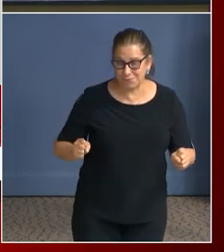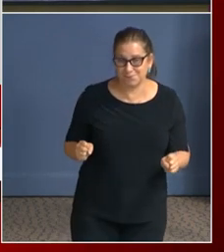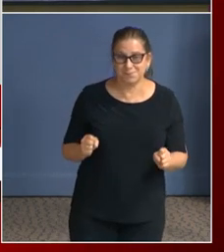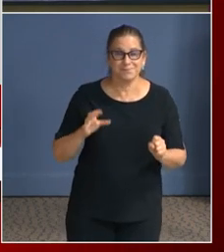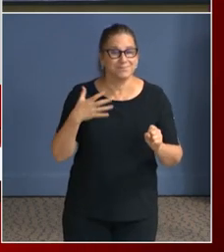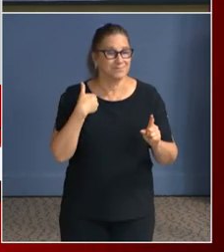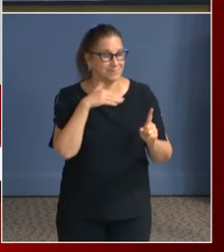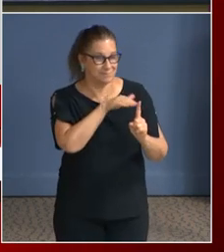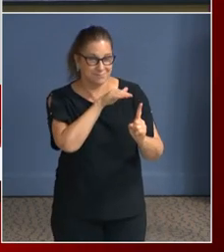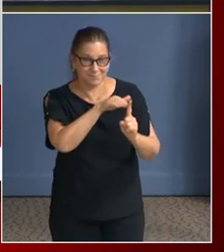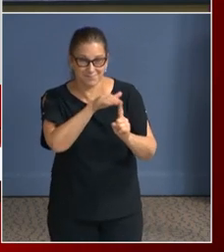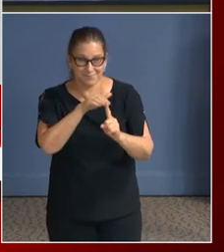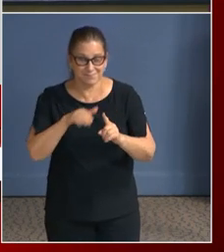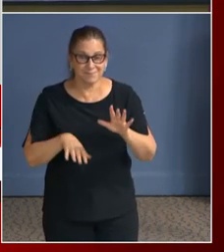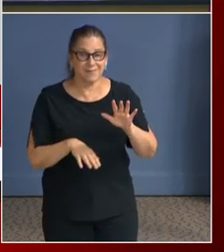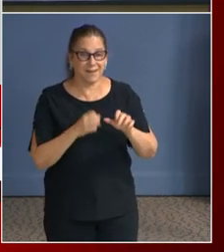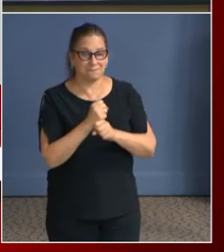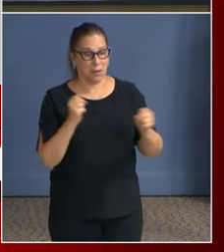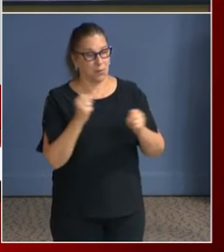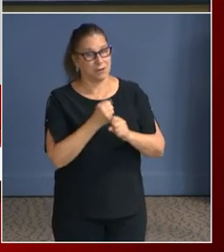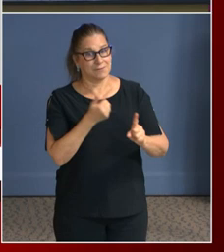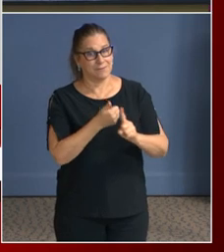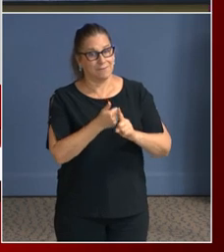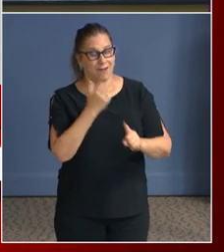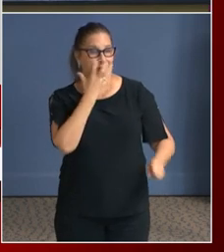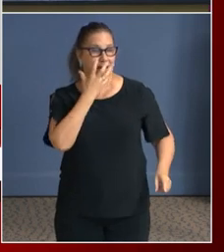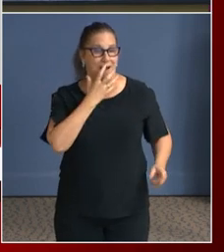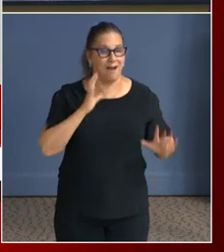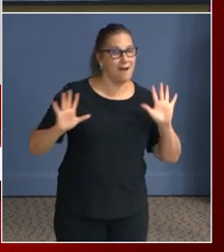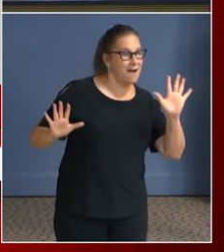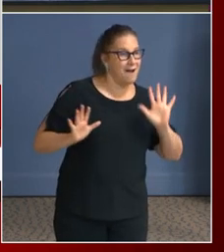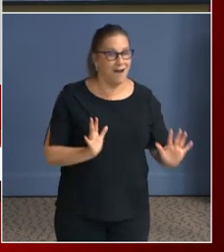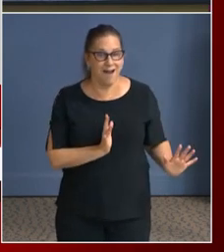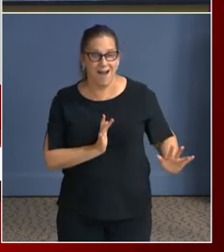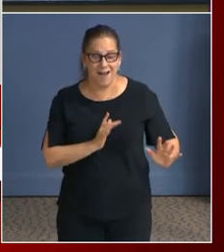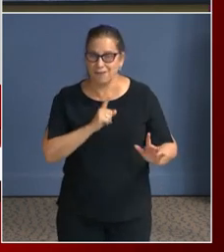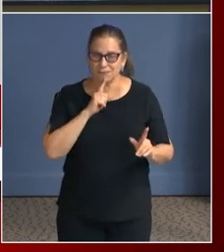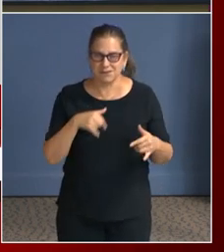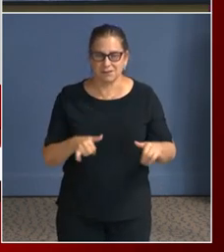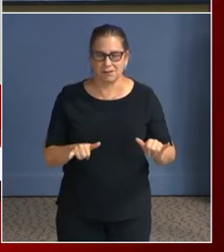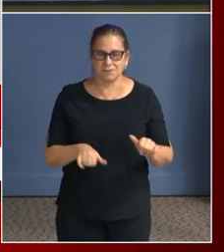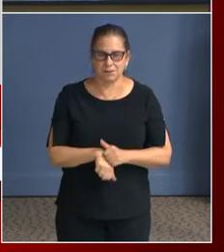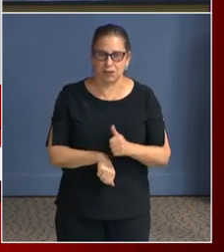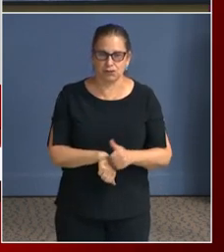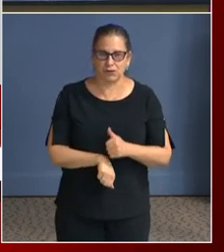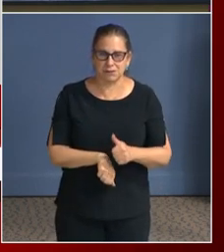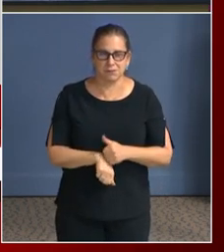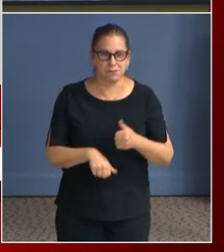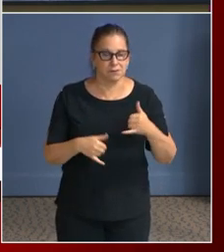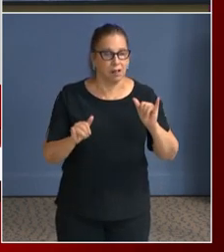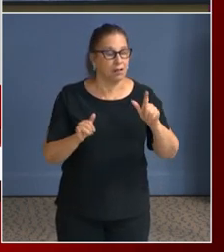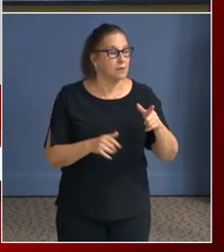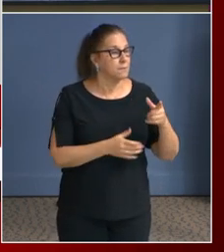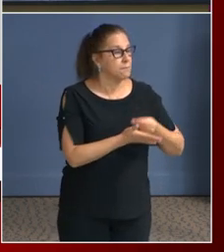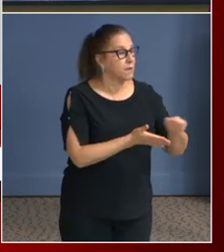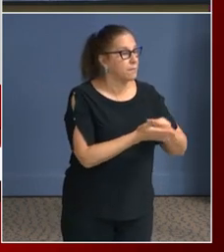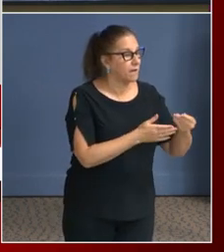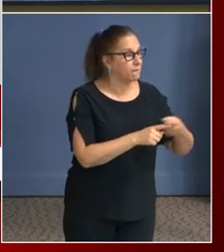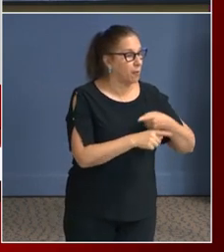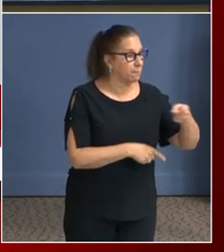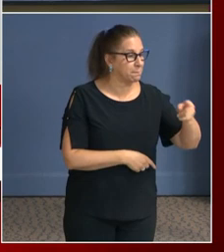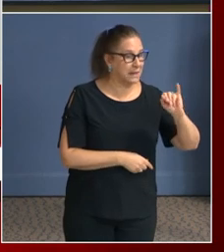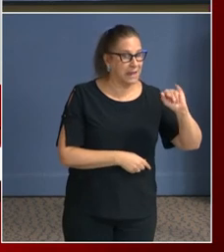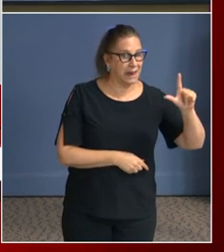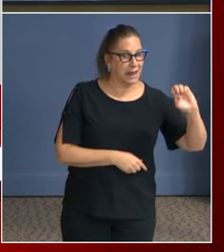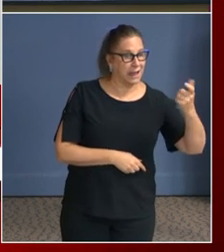true for illegal fireworks, but also true for legal fireworks if they're not used correctly or if